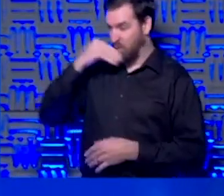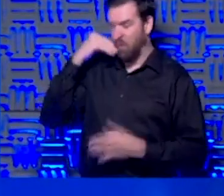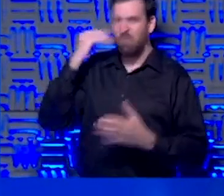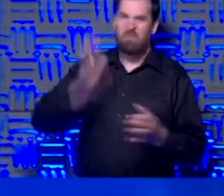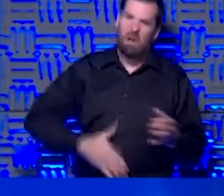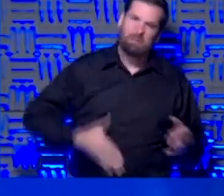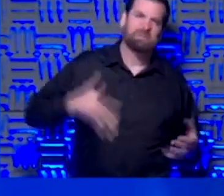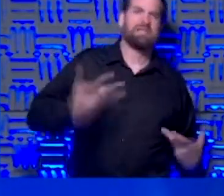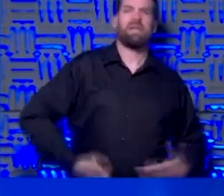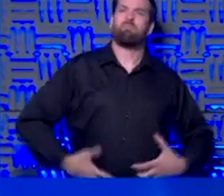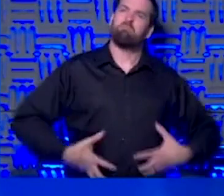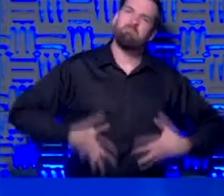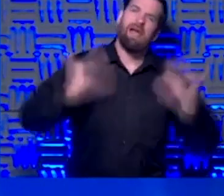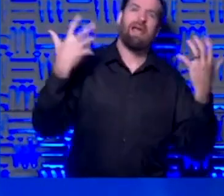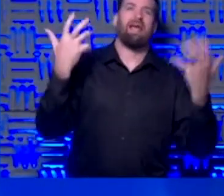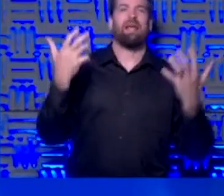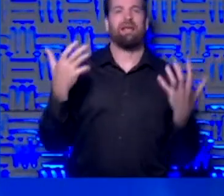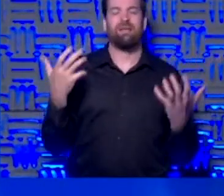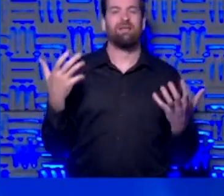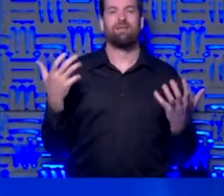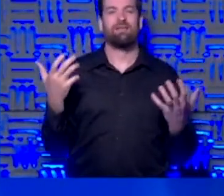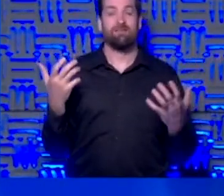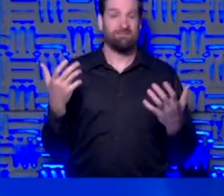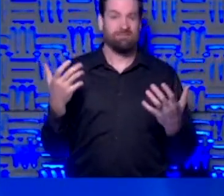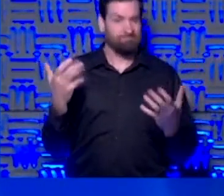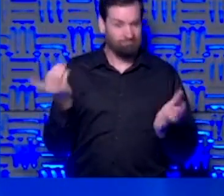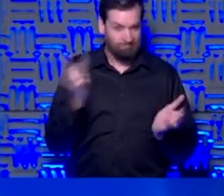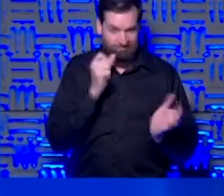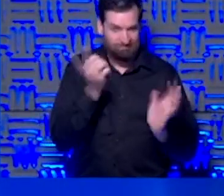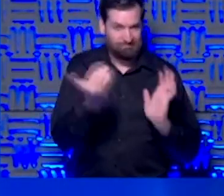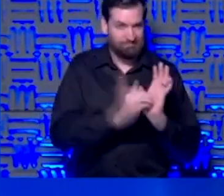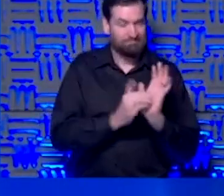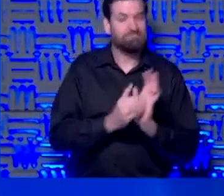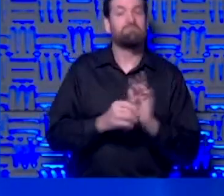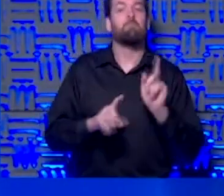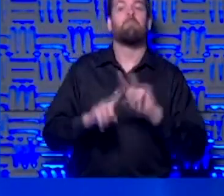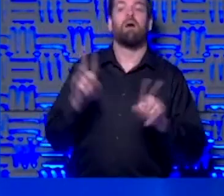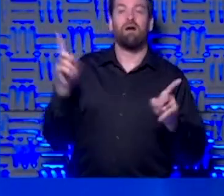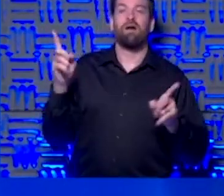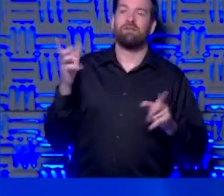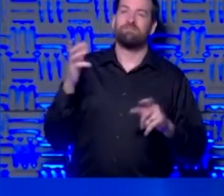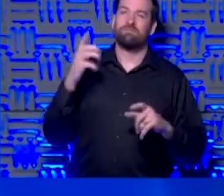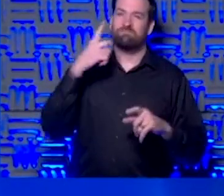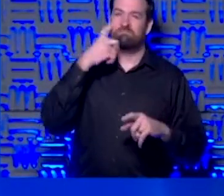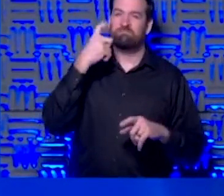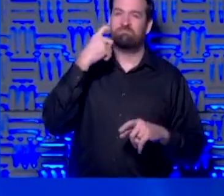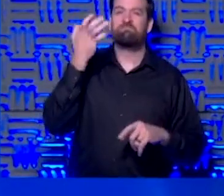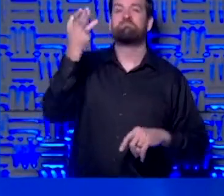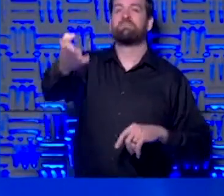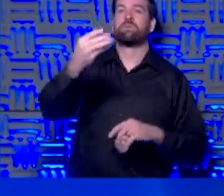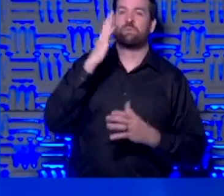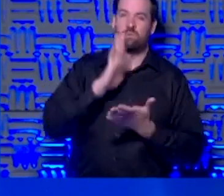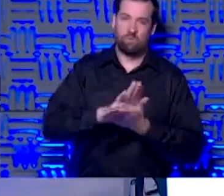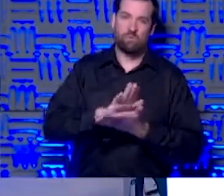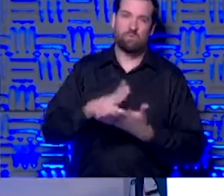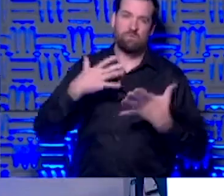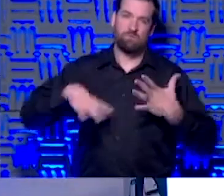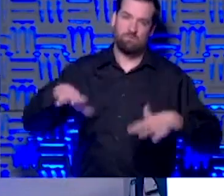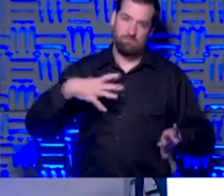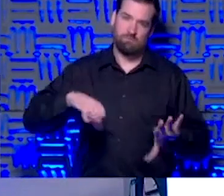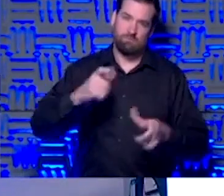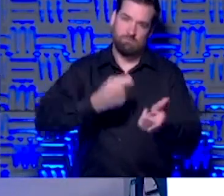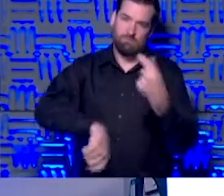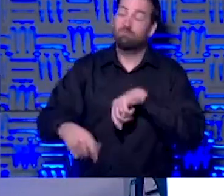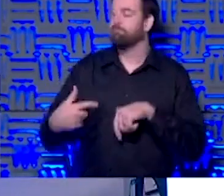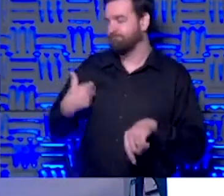She was very mad, but she didn't do that again. But I think she probably had a change of clothes at school. That I don't know. Yeah, we had